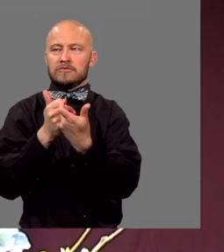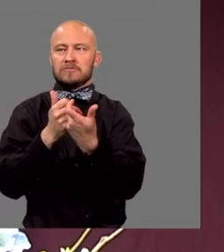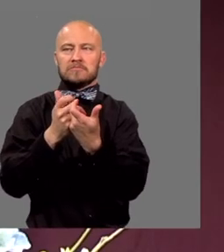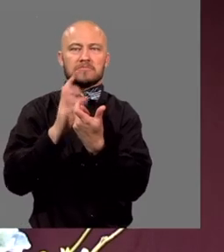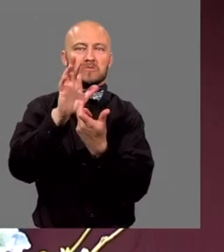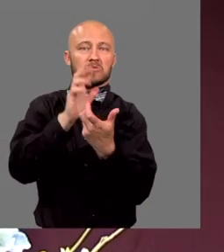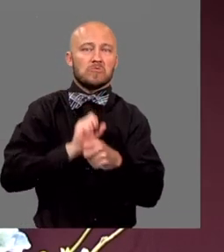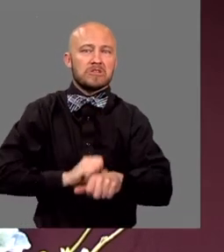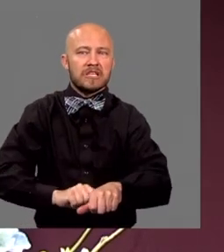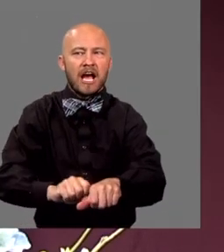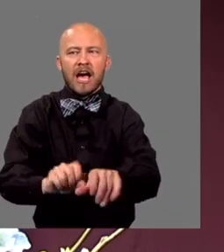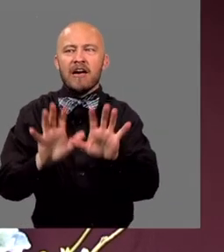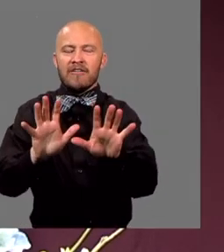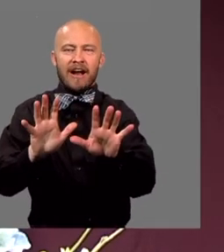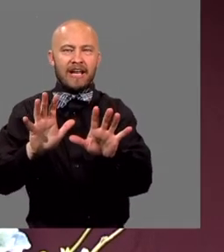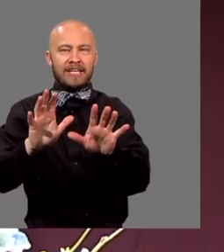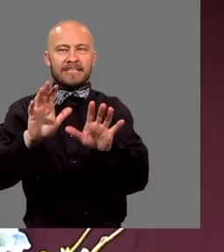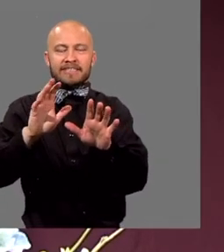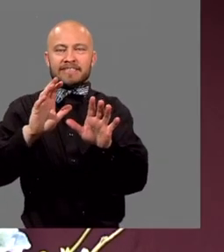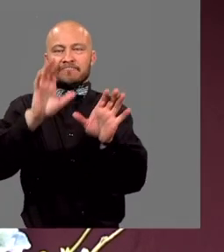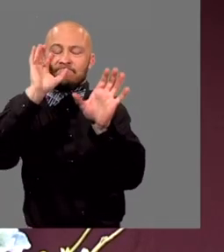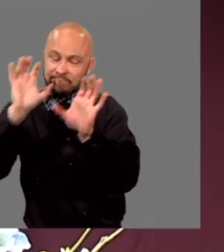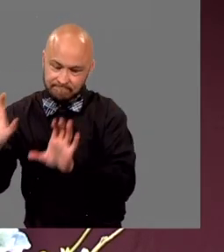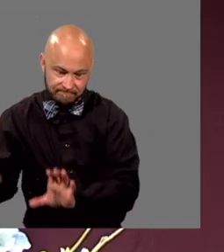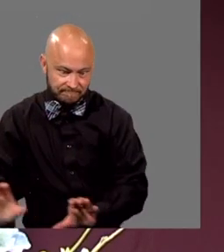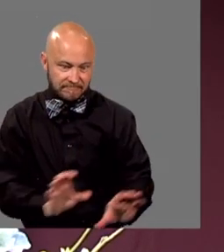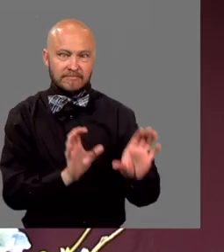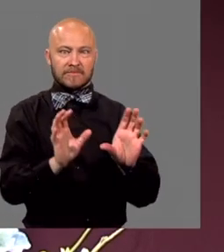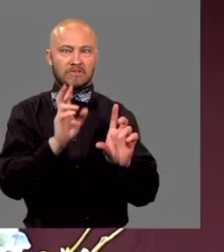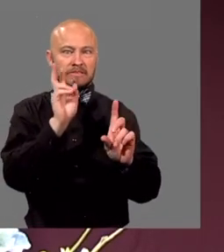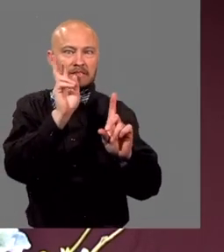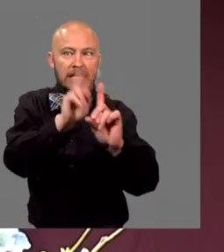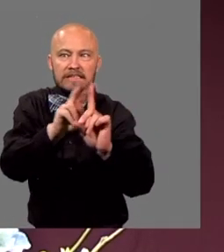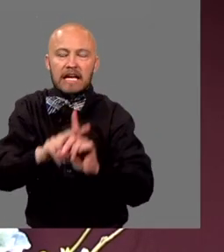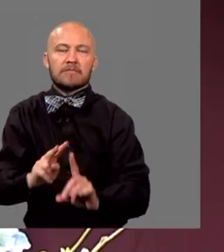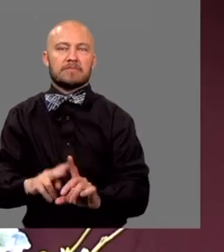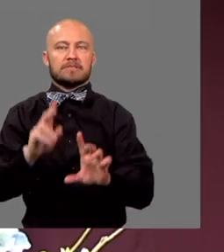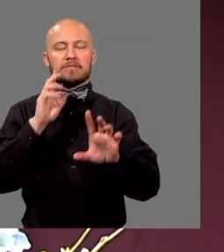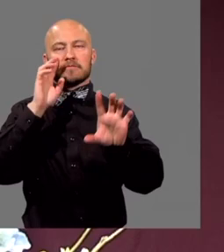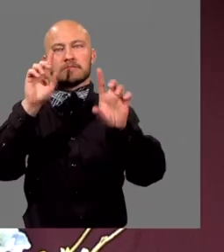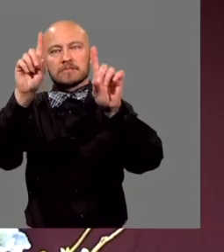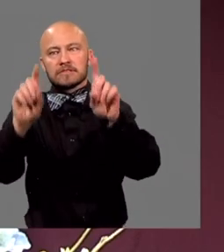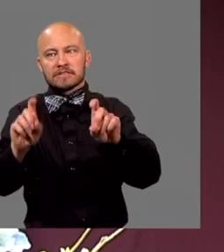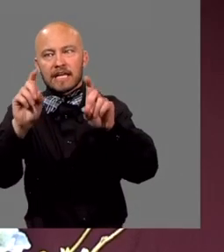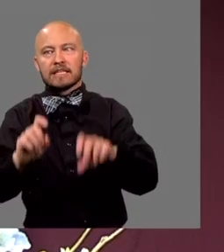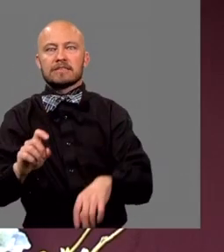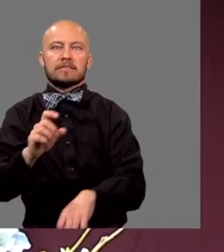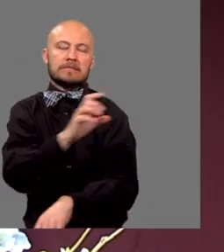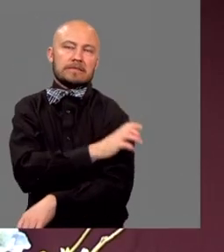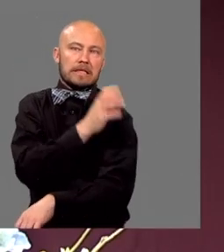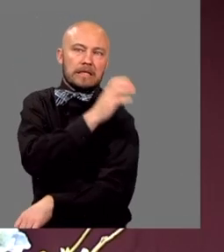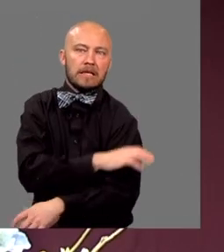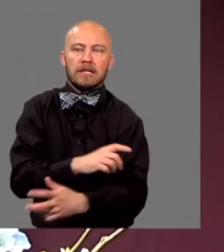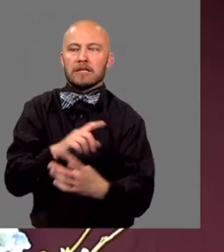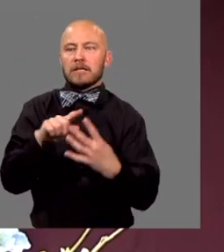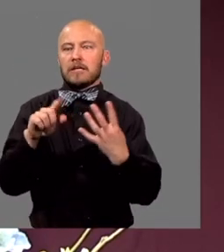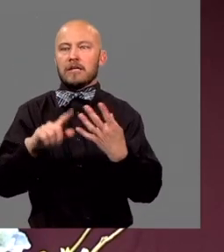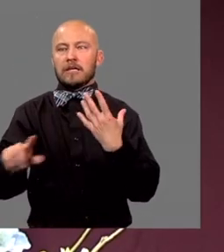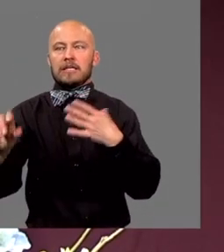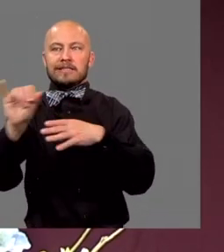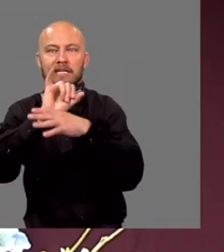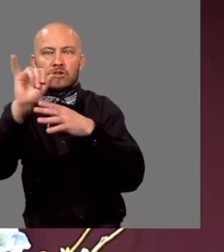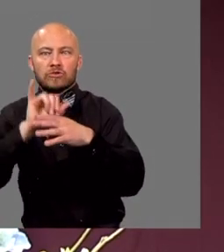sacrifices, the sleepless nights, the assignments, preparing for tests, your clinicals,